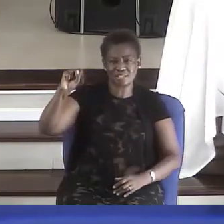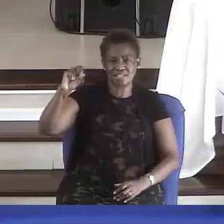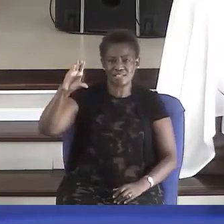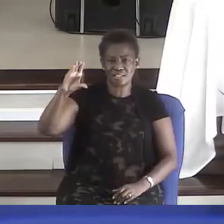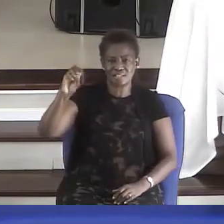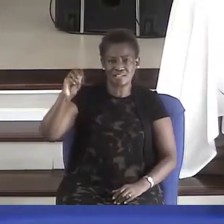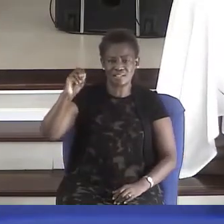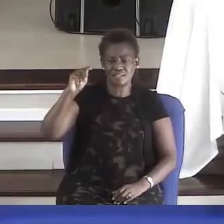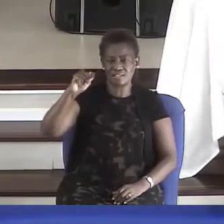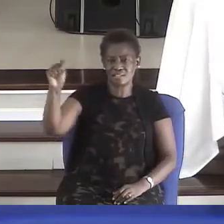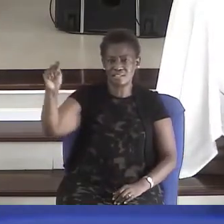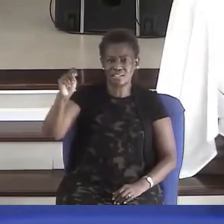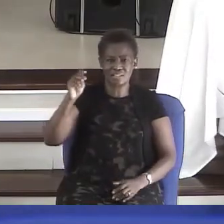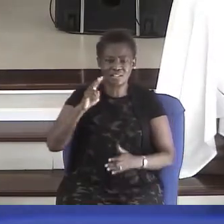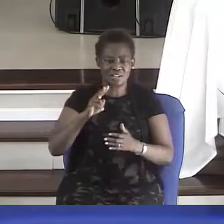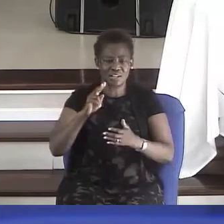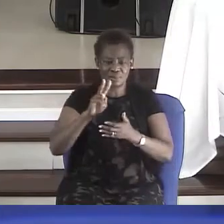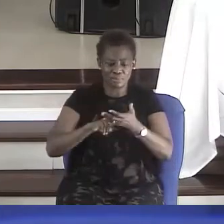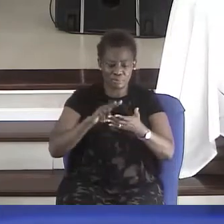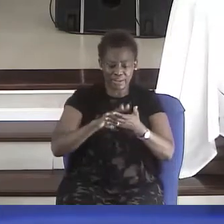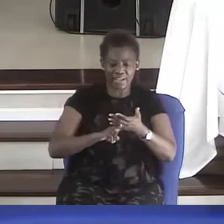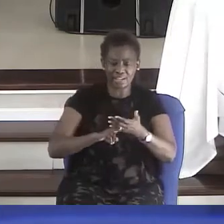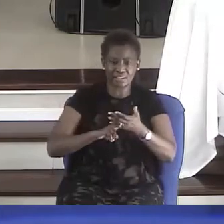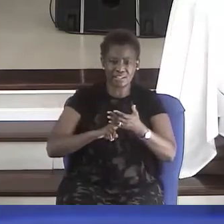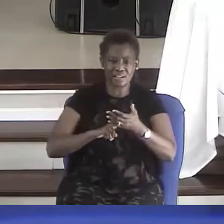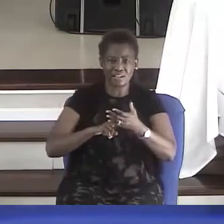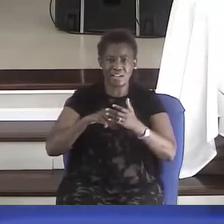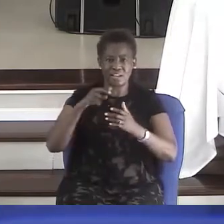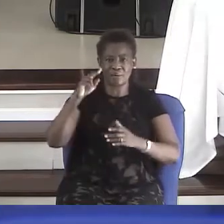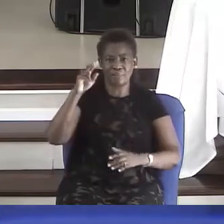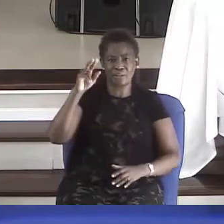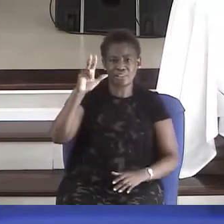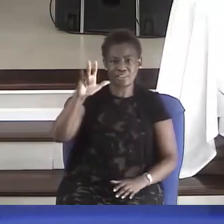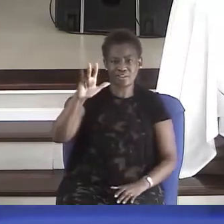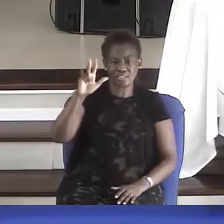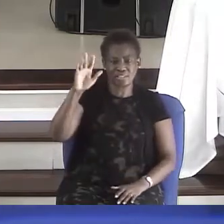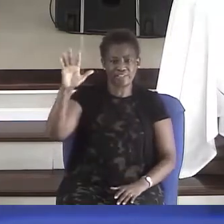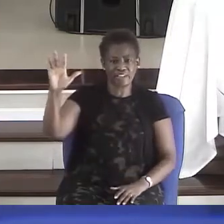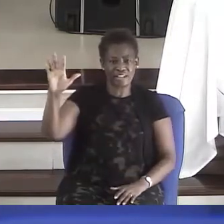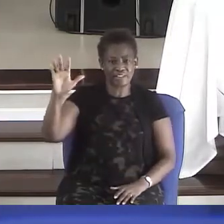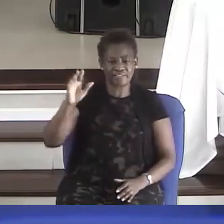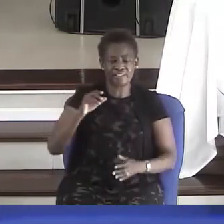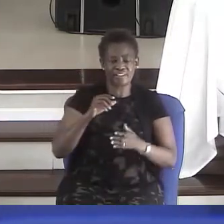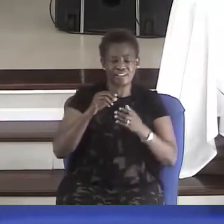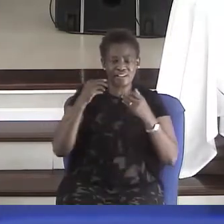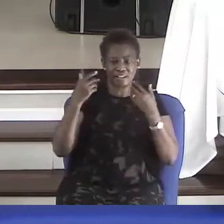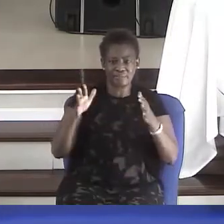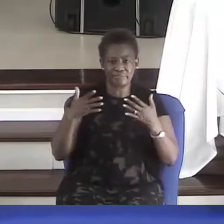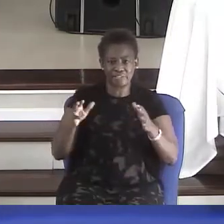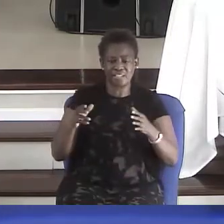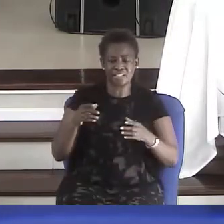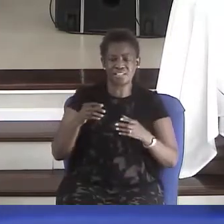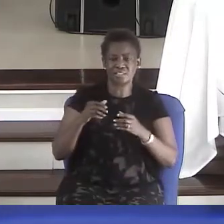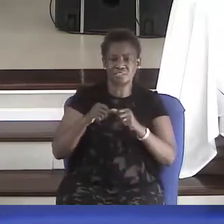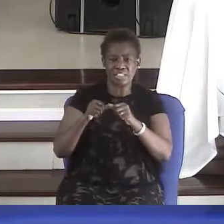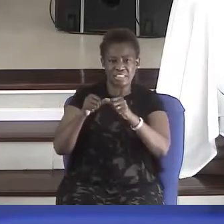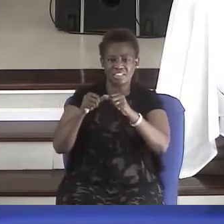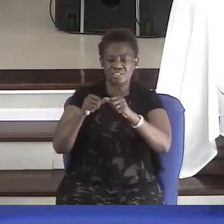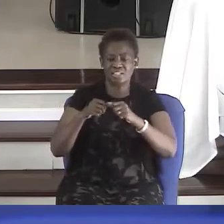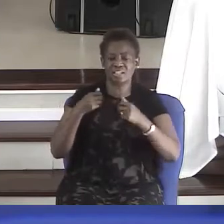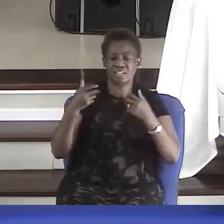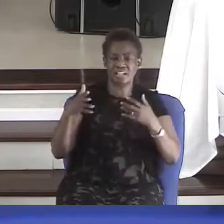50, we notice the prominence, follow me, the prominence